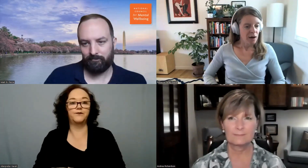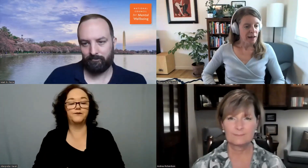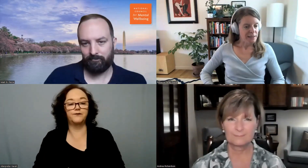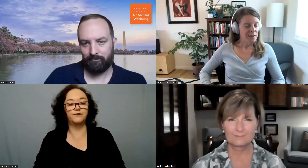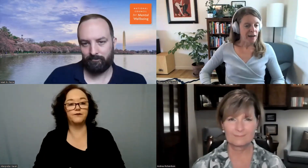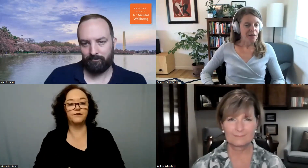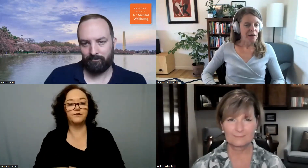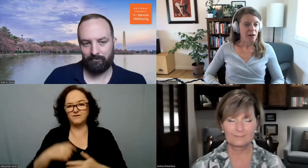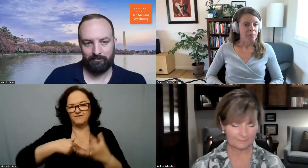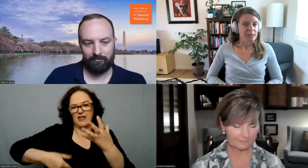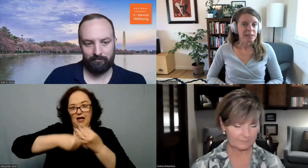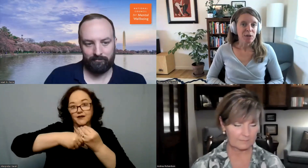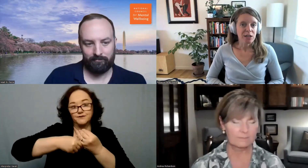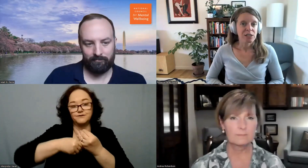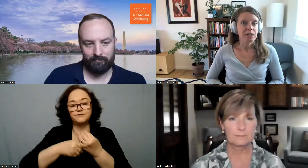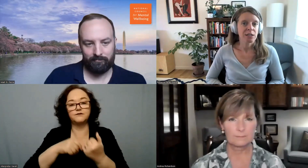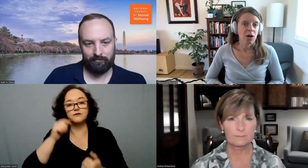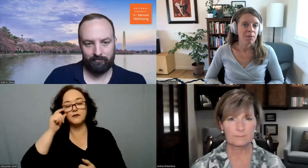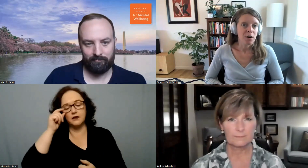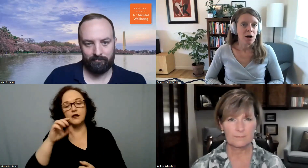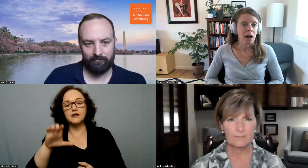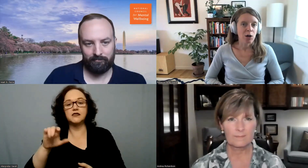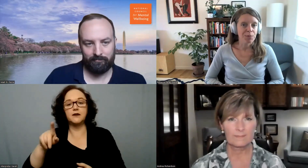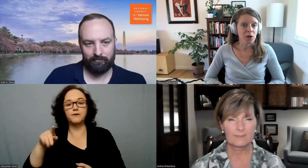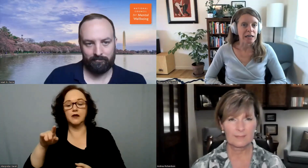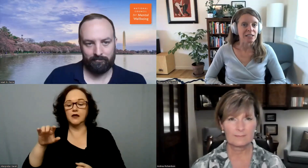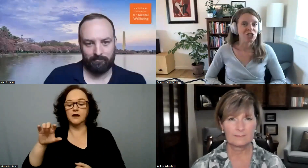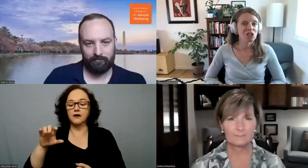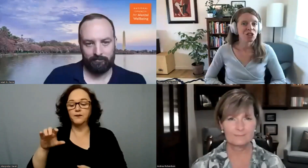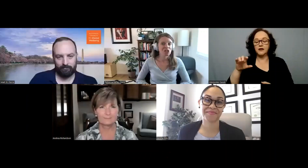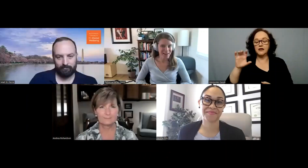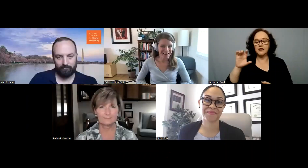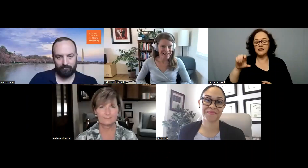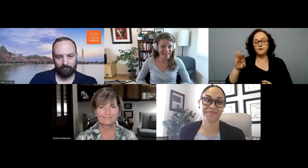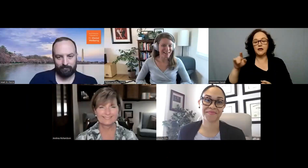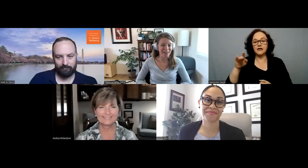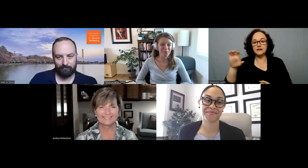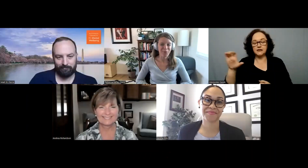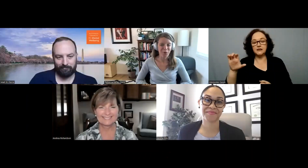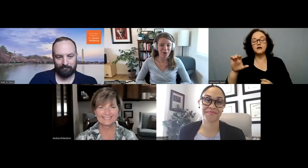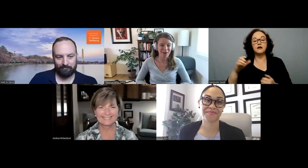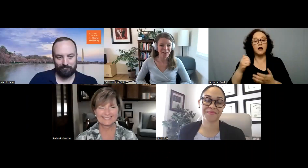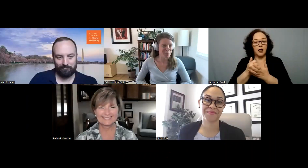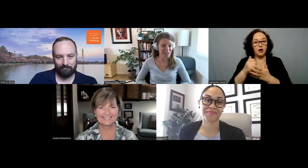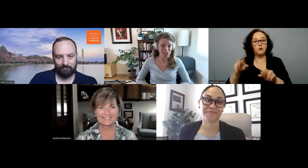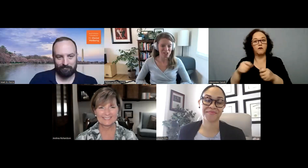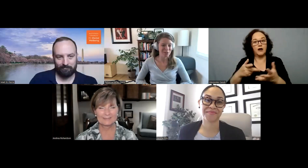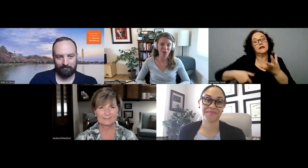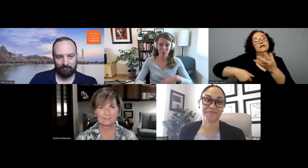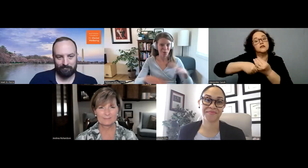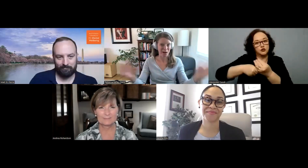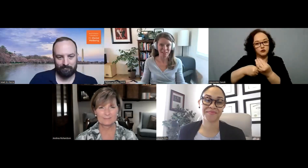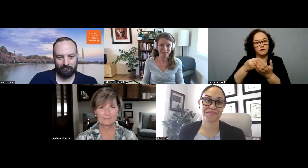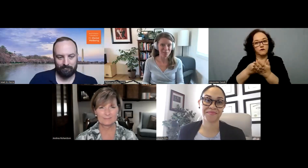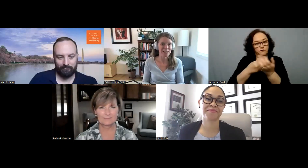And I'll add to that CCBHC does offer helpful additional funding for implementation of